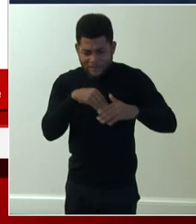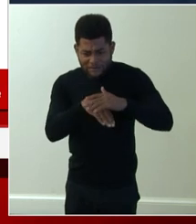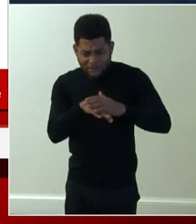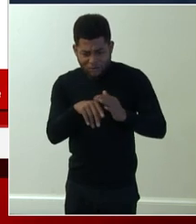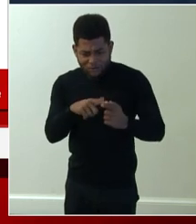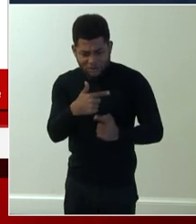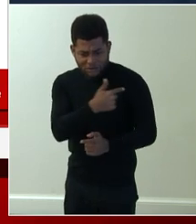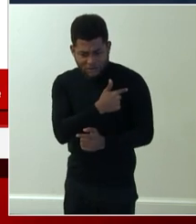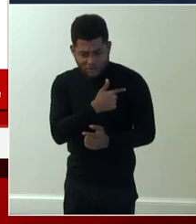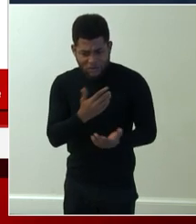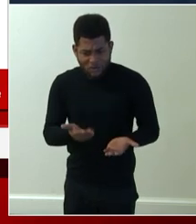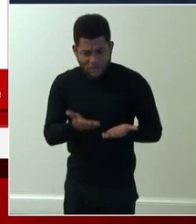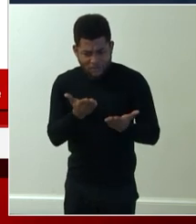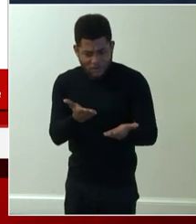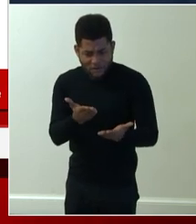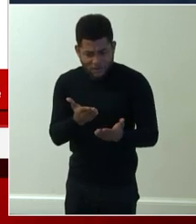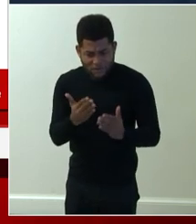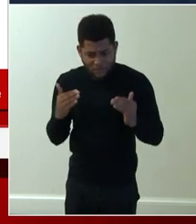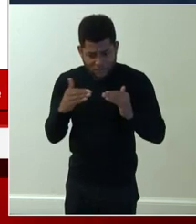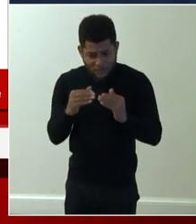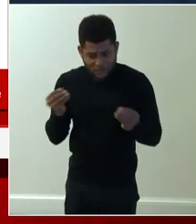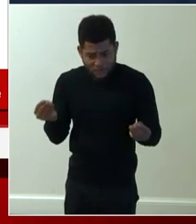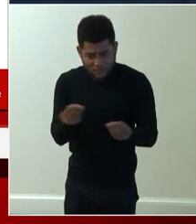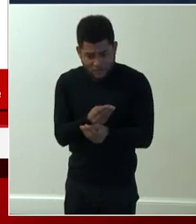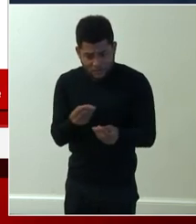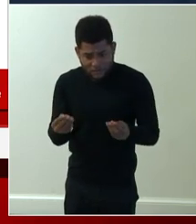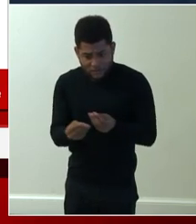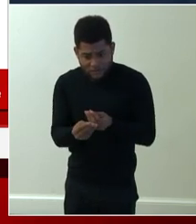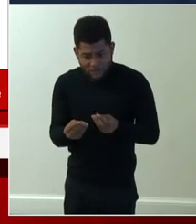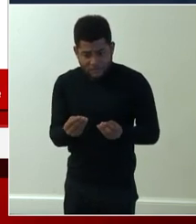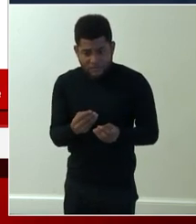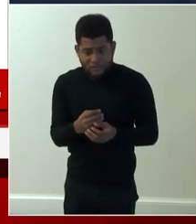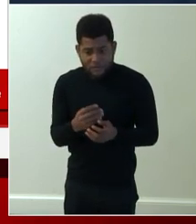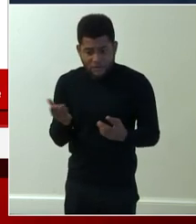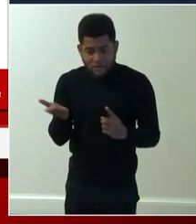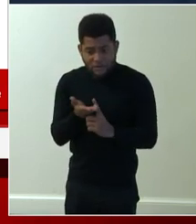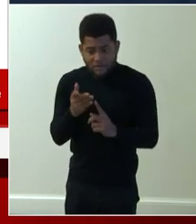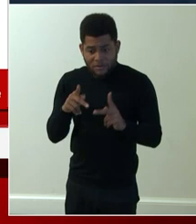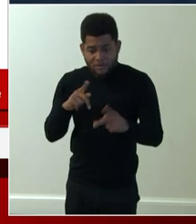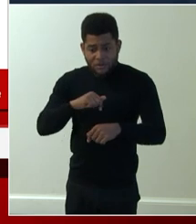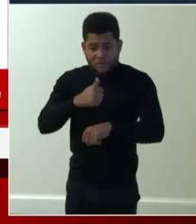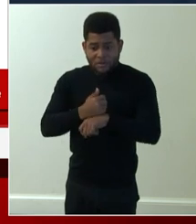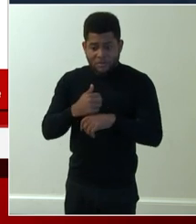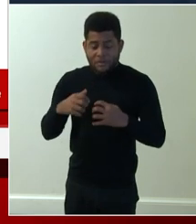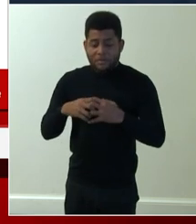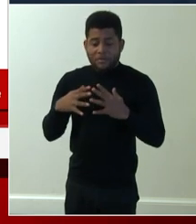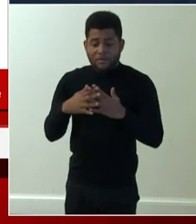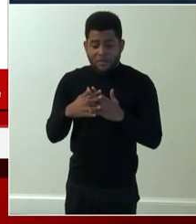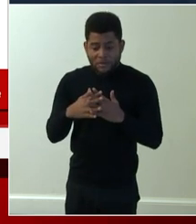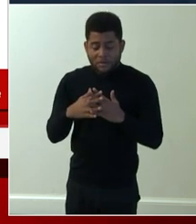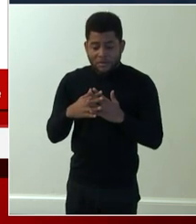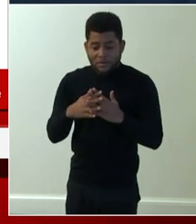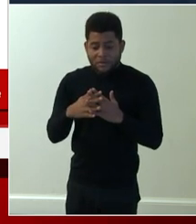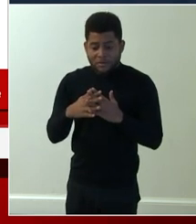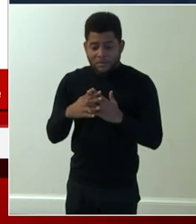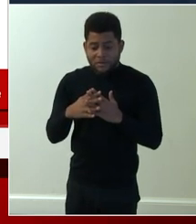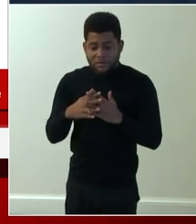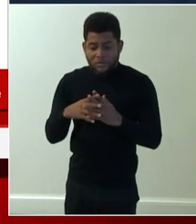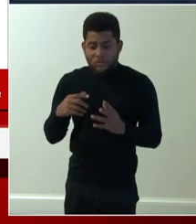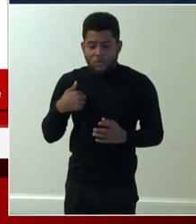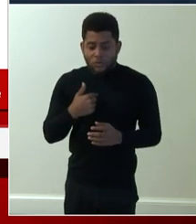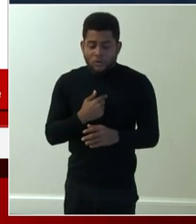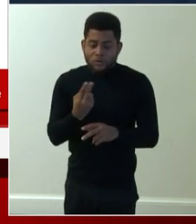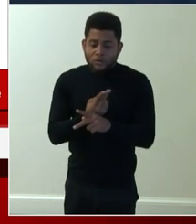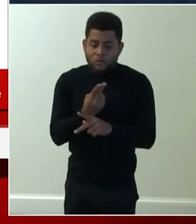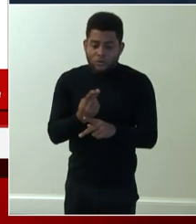providers through an exchange to be able to get folks on site to vaccinate staff and residents. We're also going to pull some more levers in that space to make sure